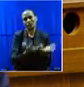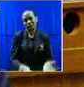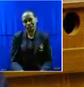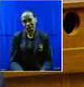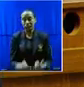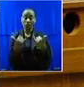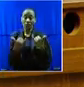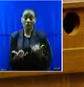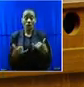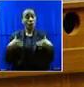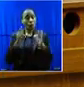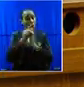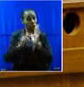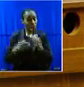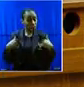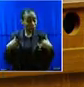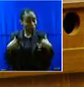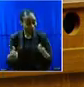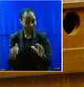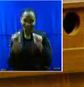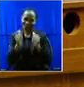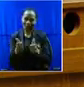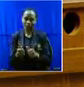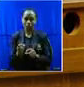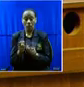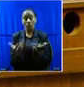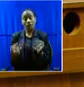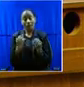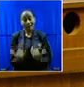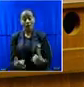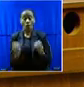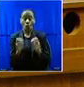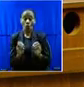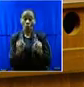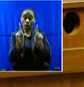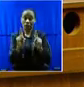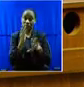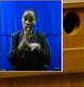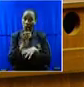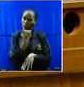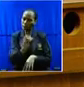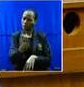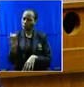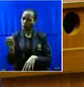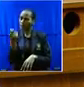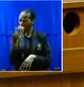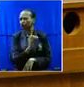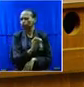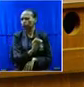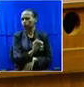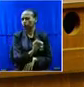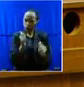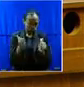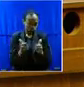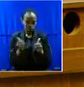has already commenced. Each of these work opportunities is fully funded and ready